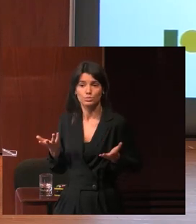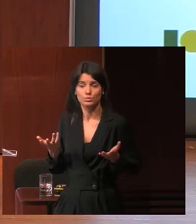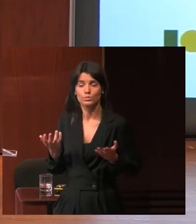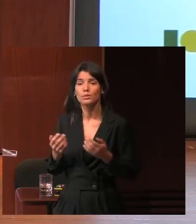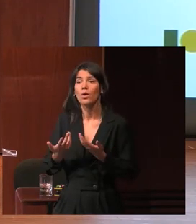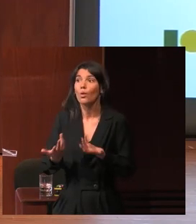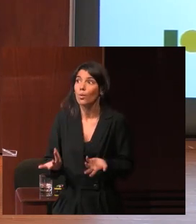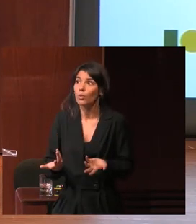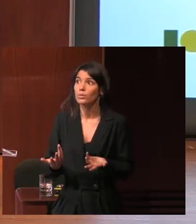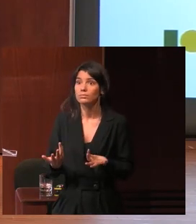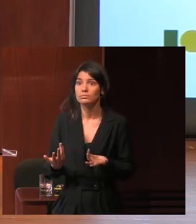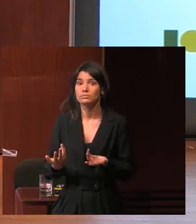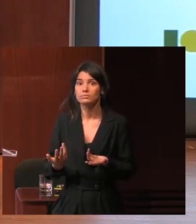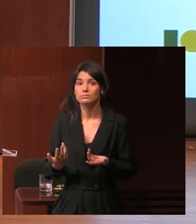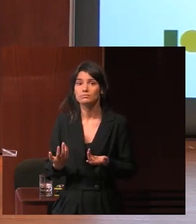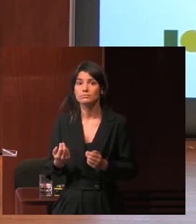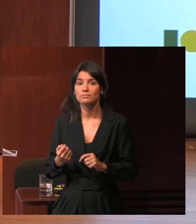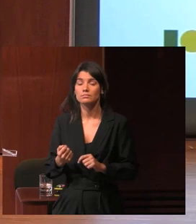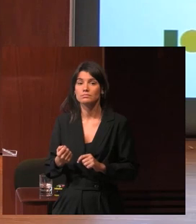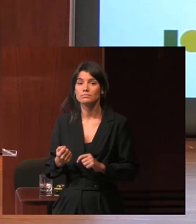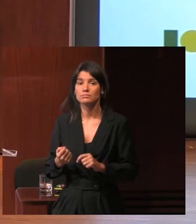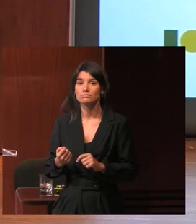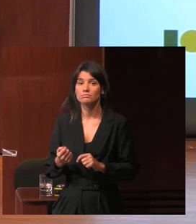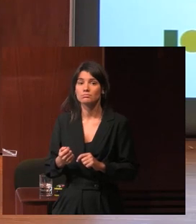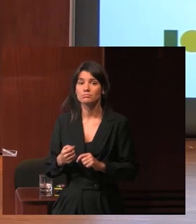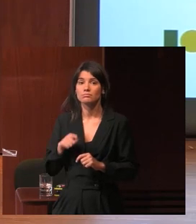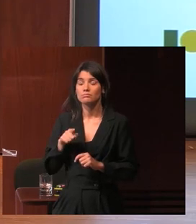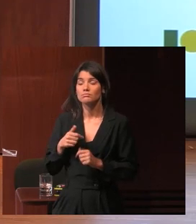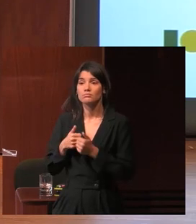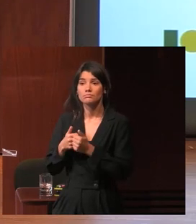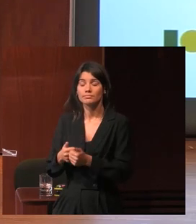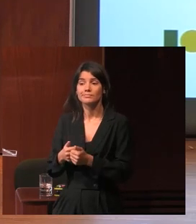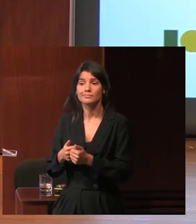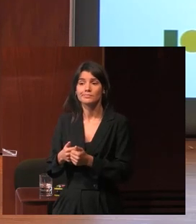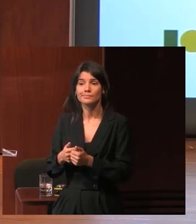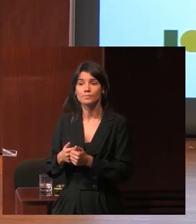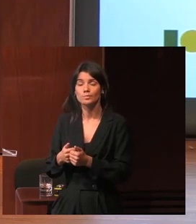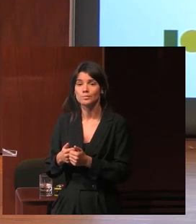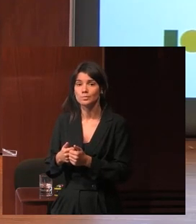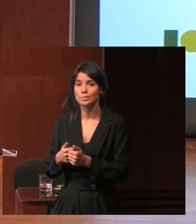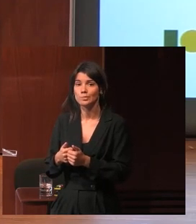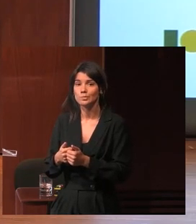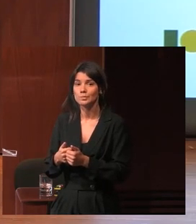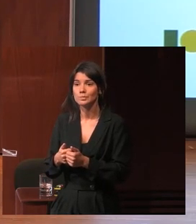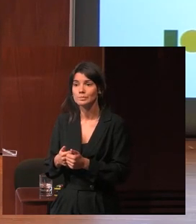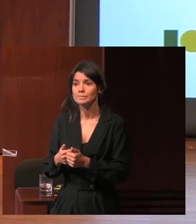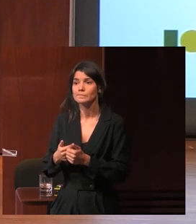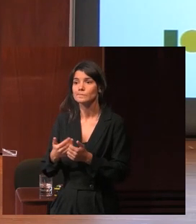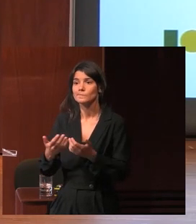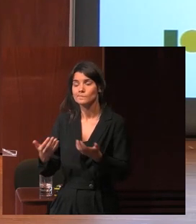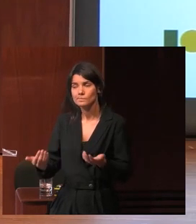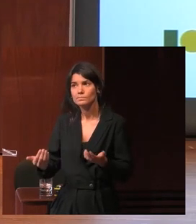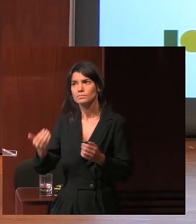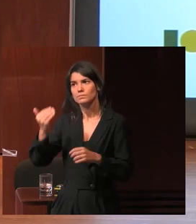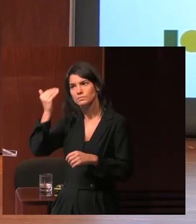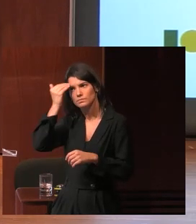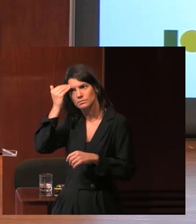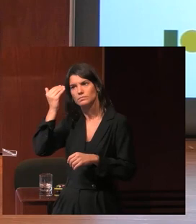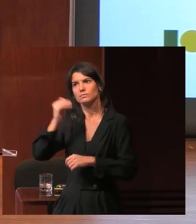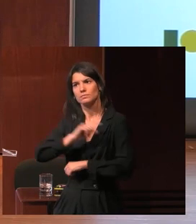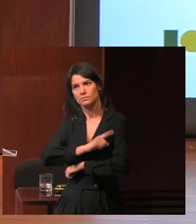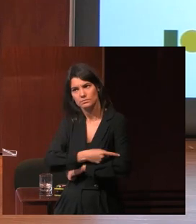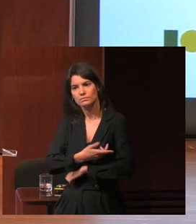clean and brave brains that you have. So the critical thinking starts when you have a